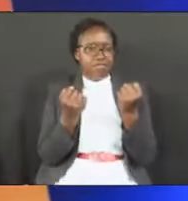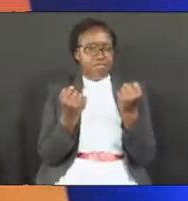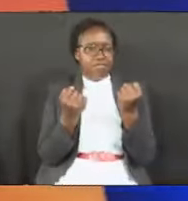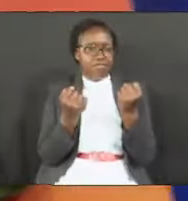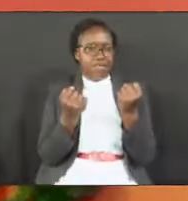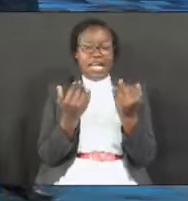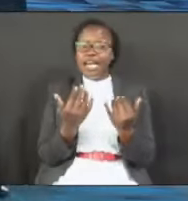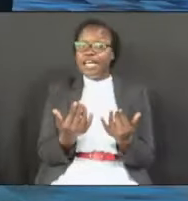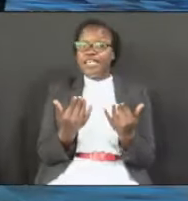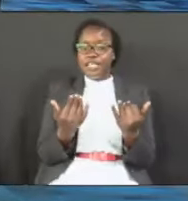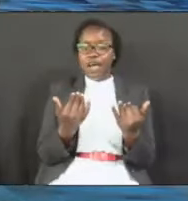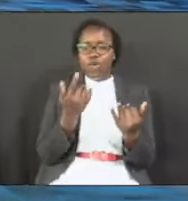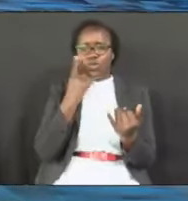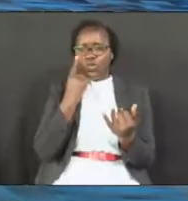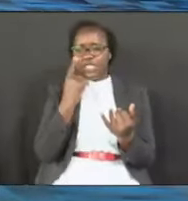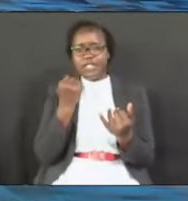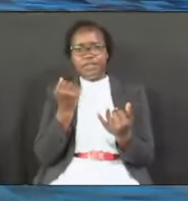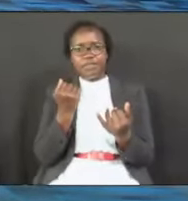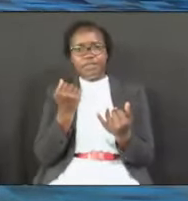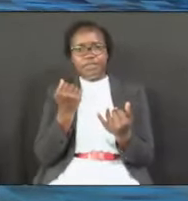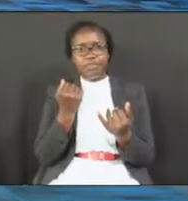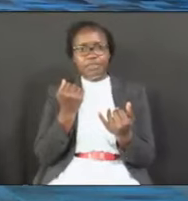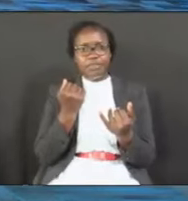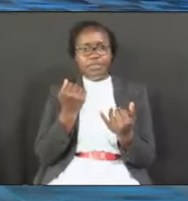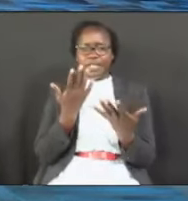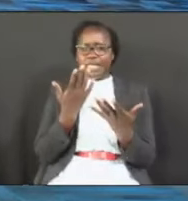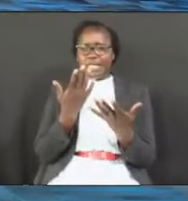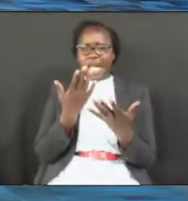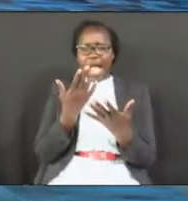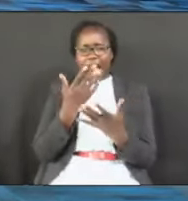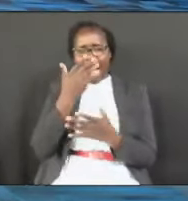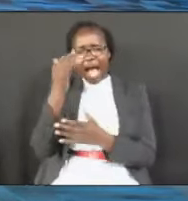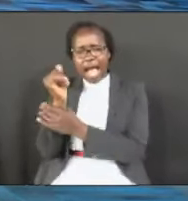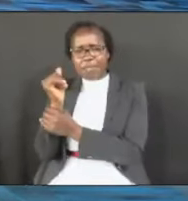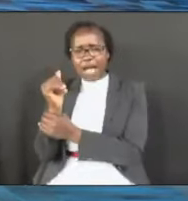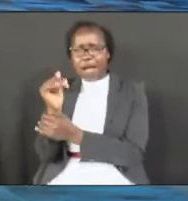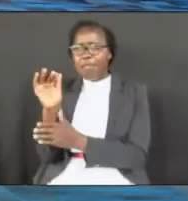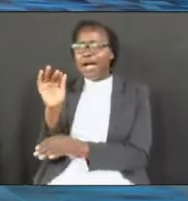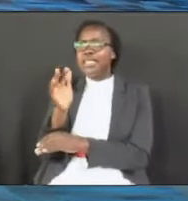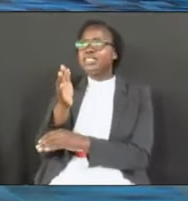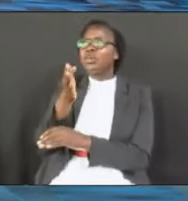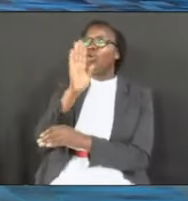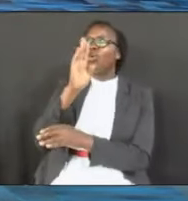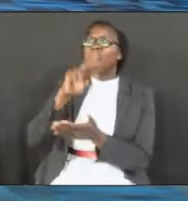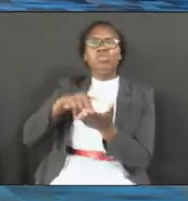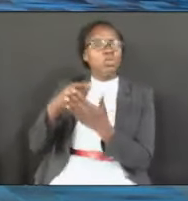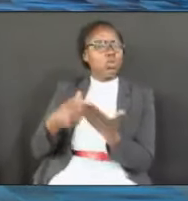Now, you see, friends, I'd see Abraham asking, God, what do you mean?